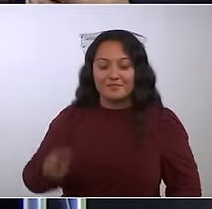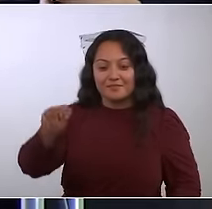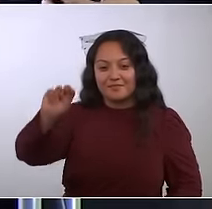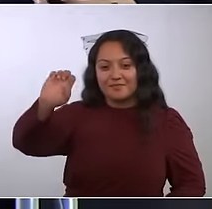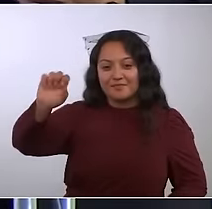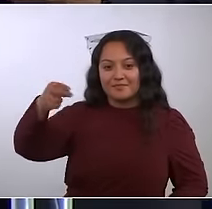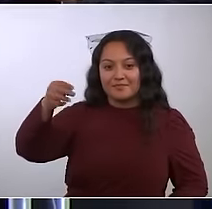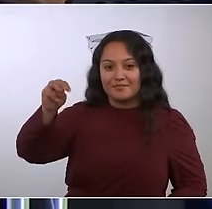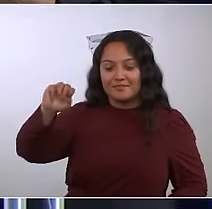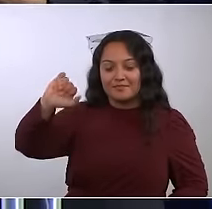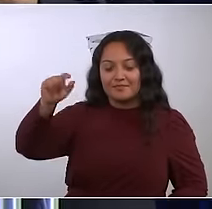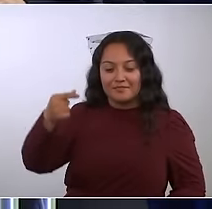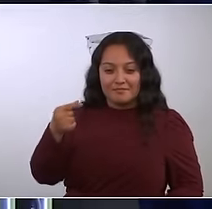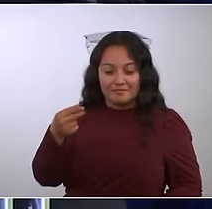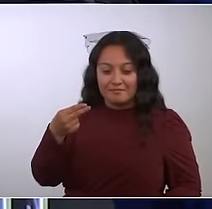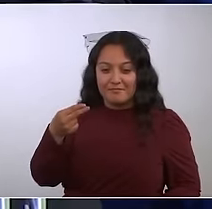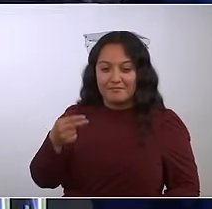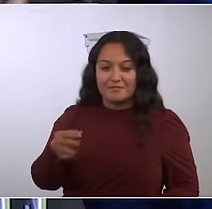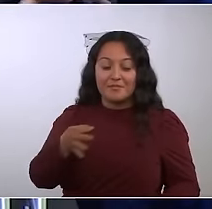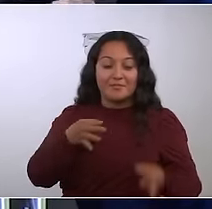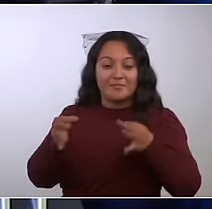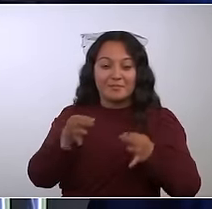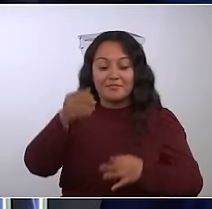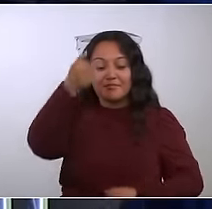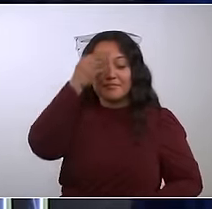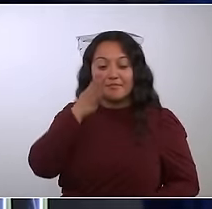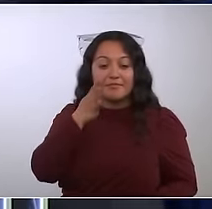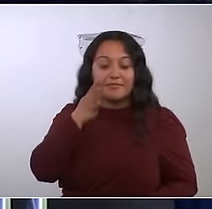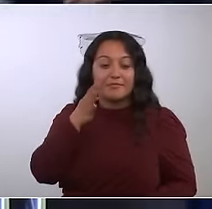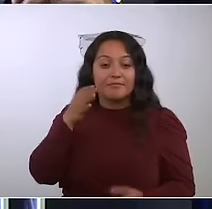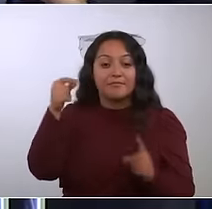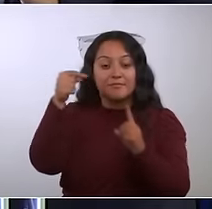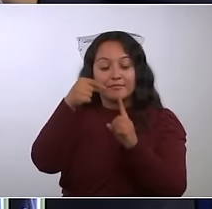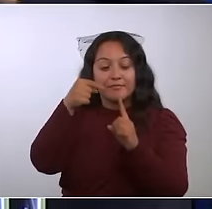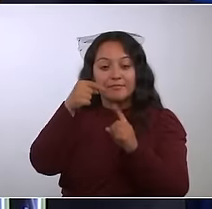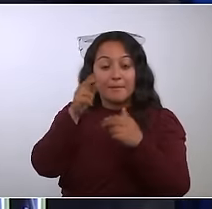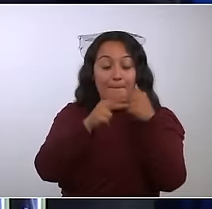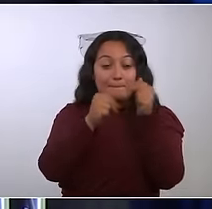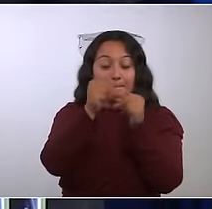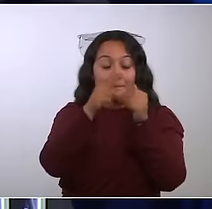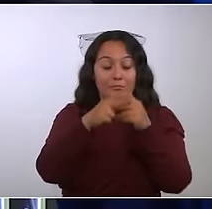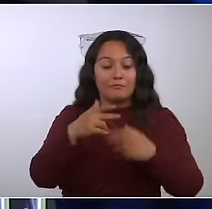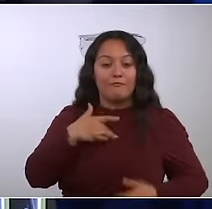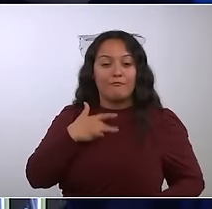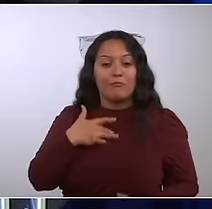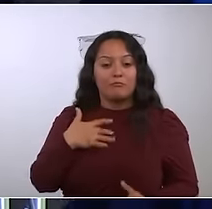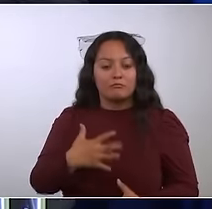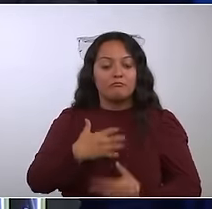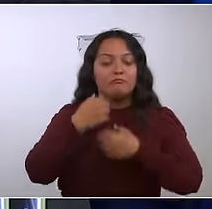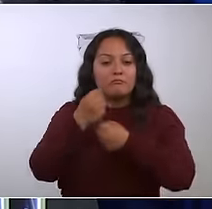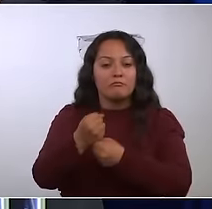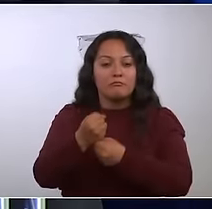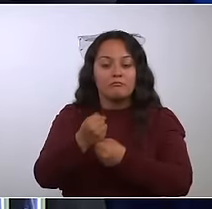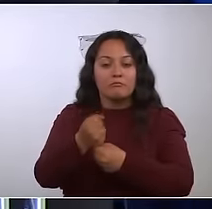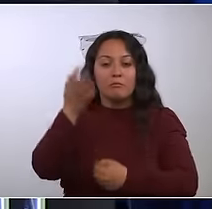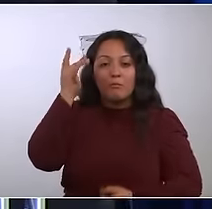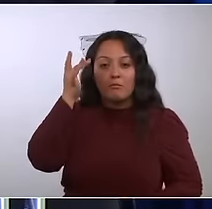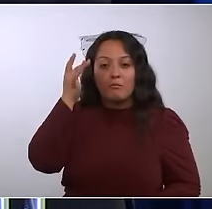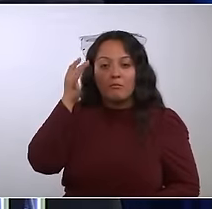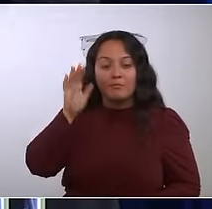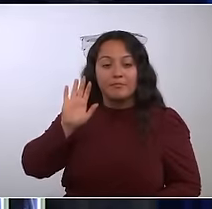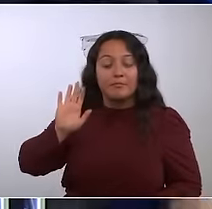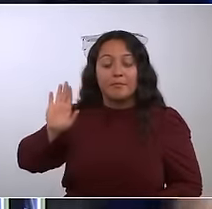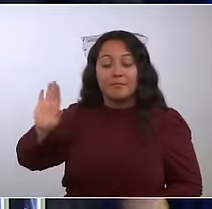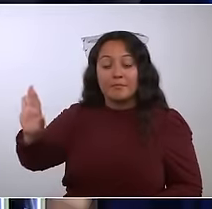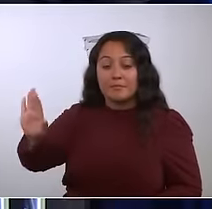demostró la visión. And the mission of God's people. Y la misión del pueblo de Dios. The builders were confident. Los construidores eran confiados. Because he transmitted his